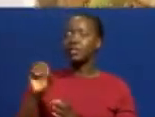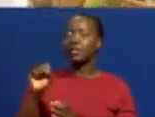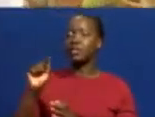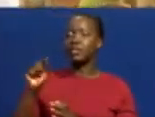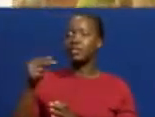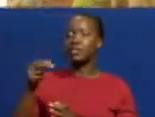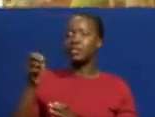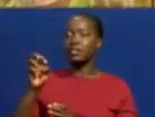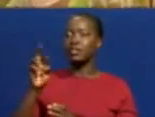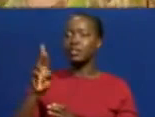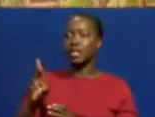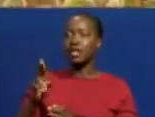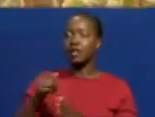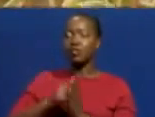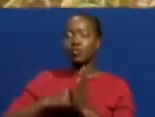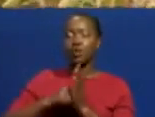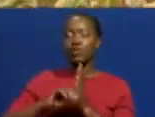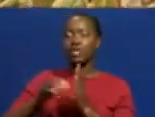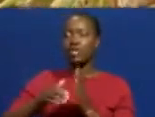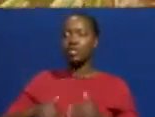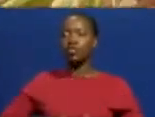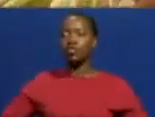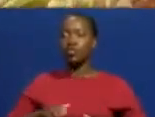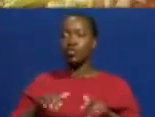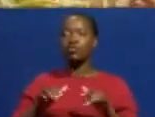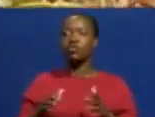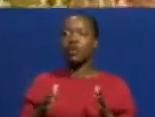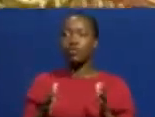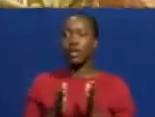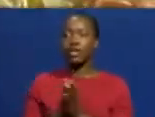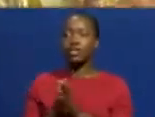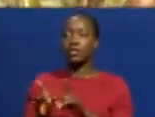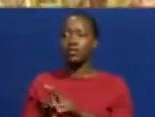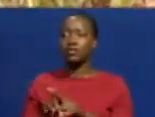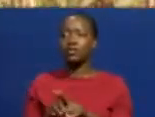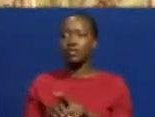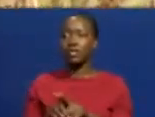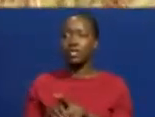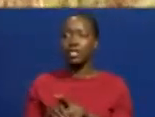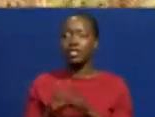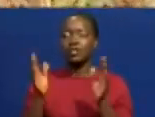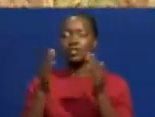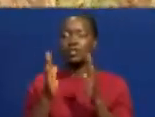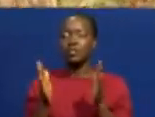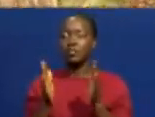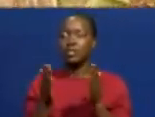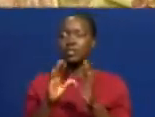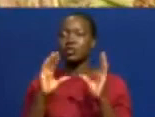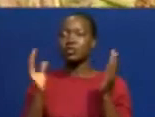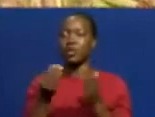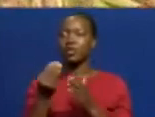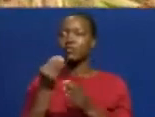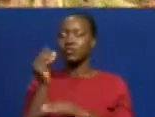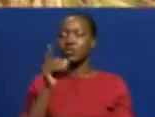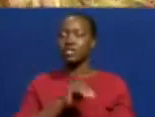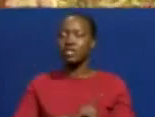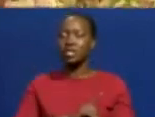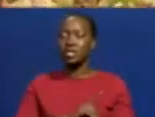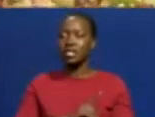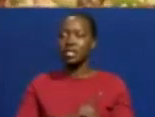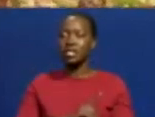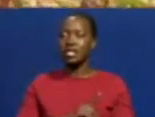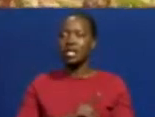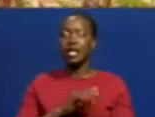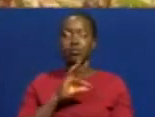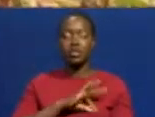from Makueni County. I'm a youth farmer, and as we celebrate this World Foods Day,